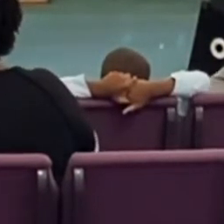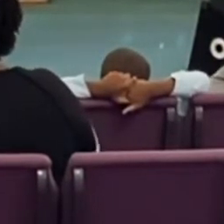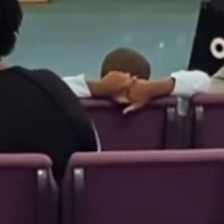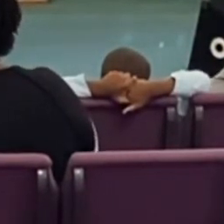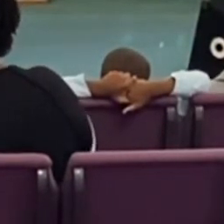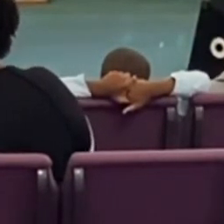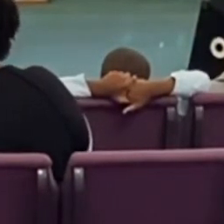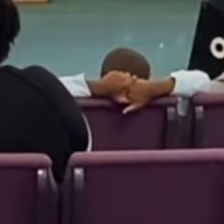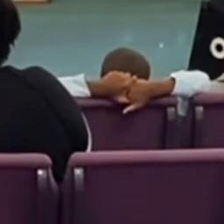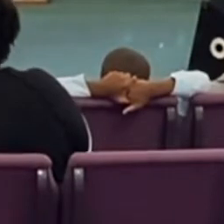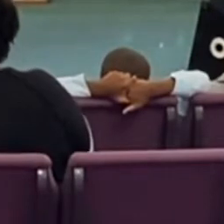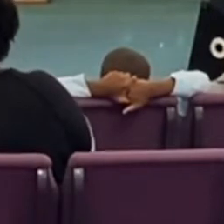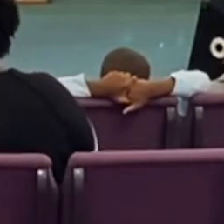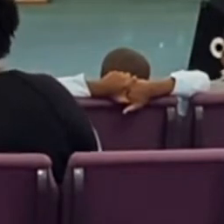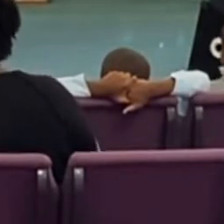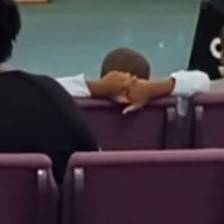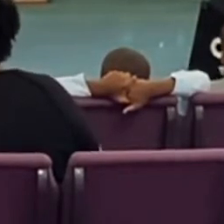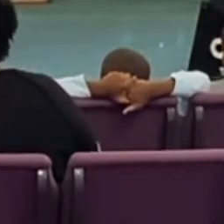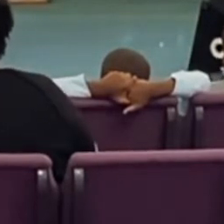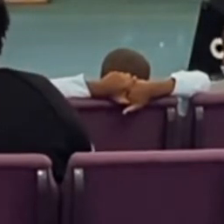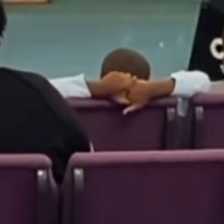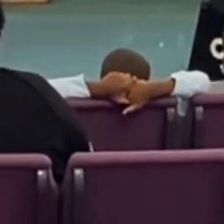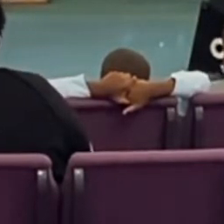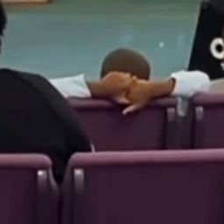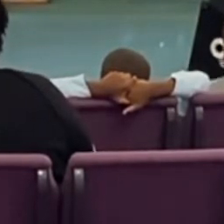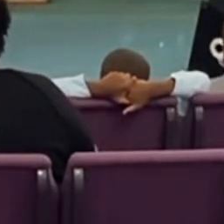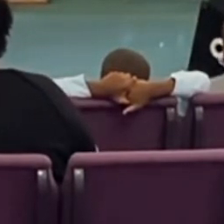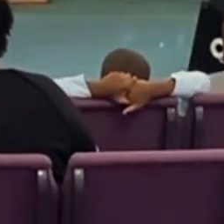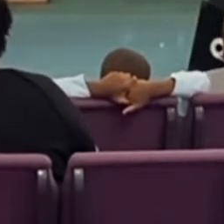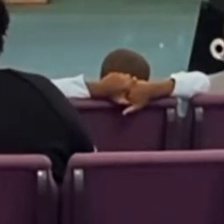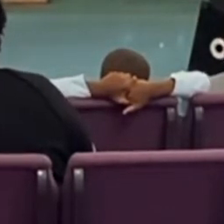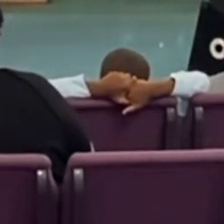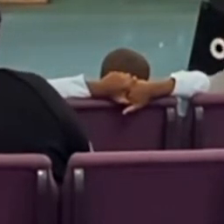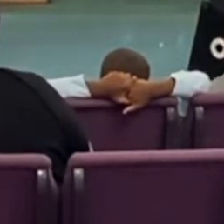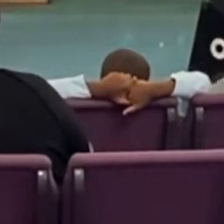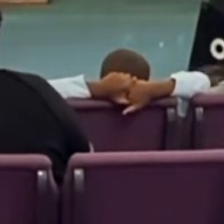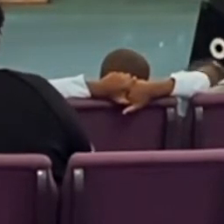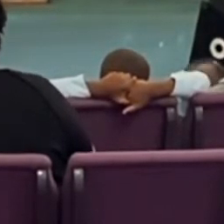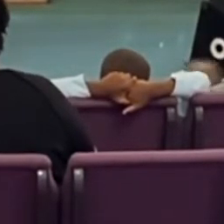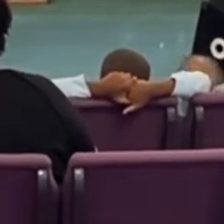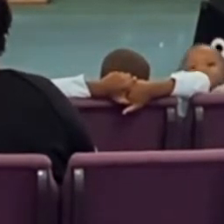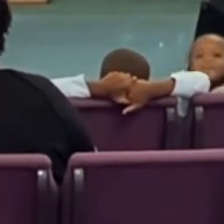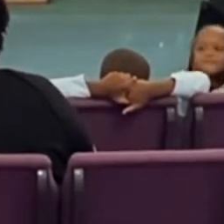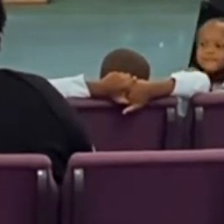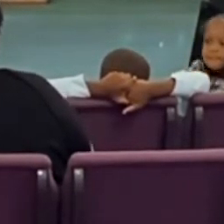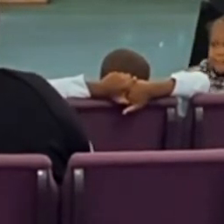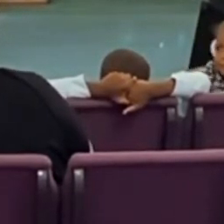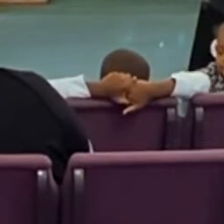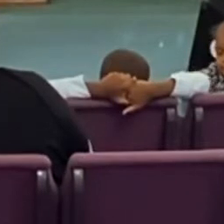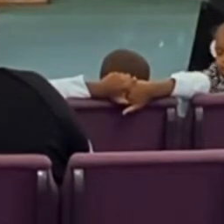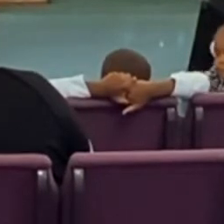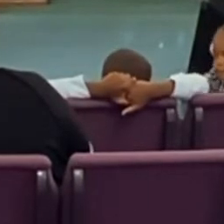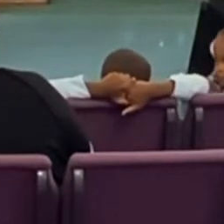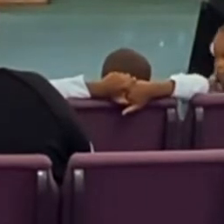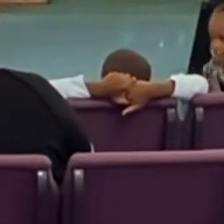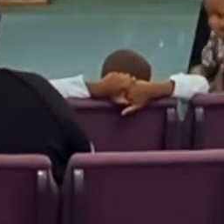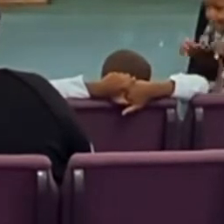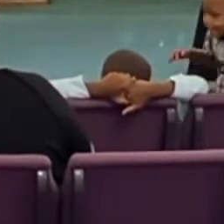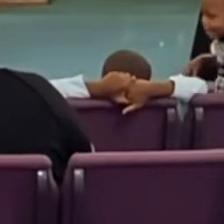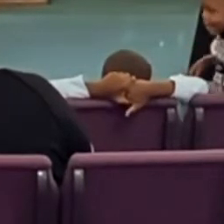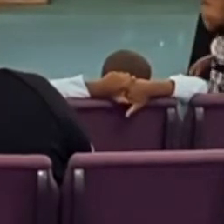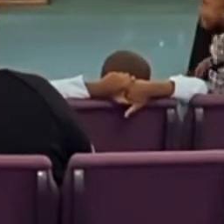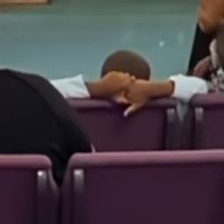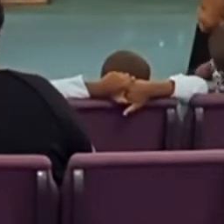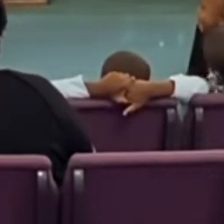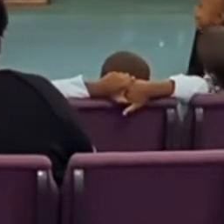with a hammer. He's not looking upon you with a scowl, but he's looking upon you with a smile. He's smiling